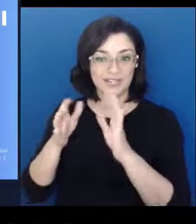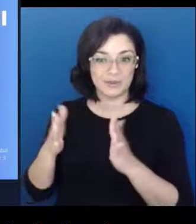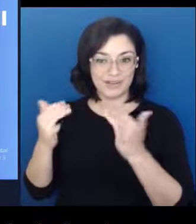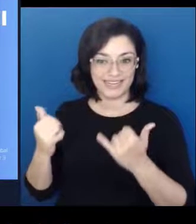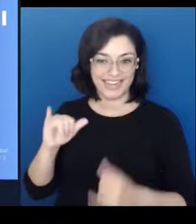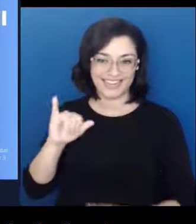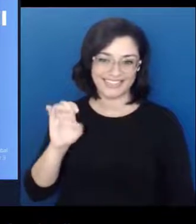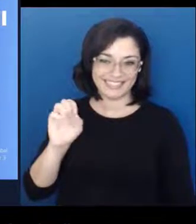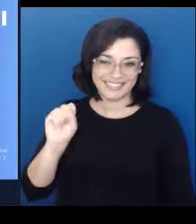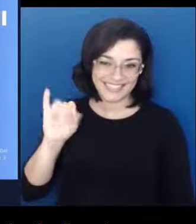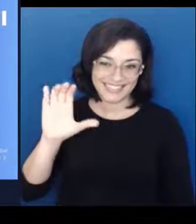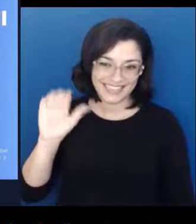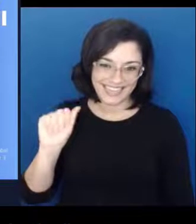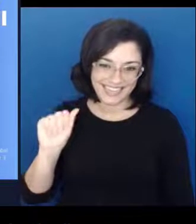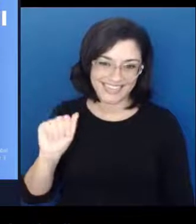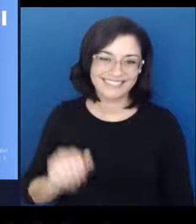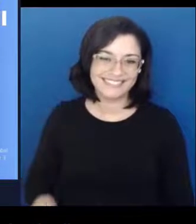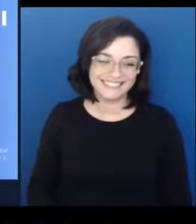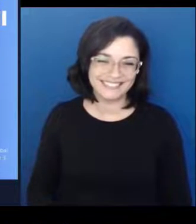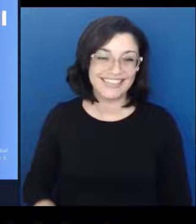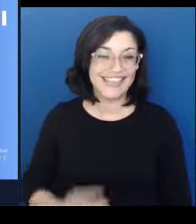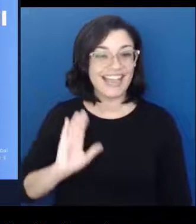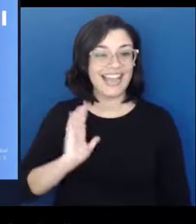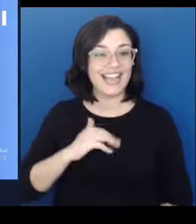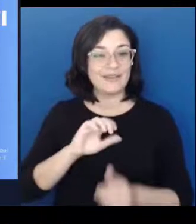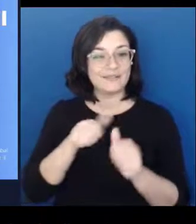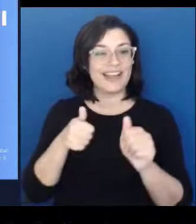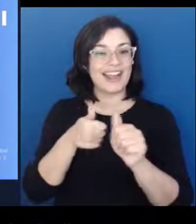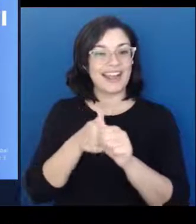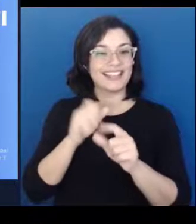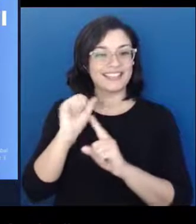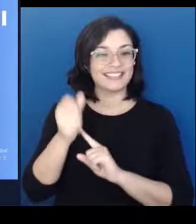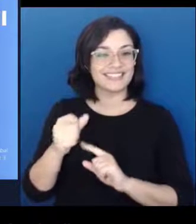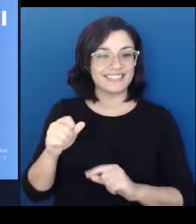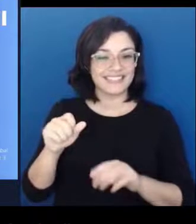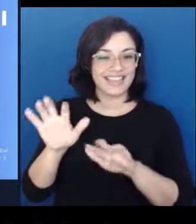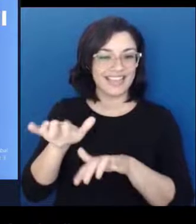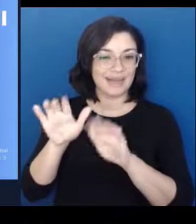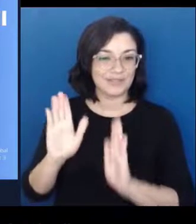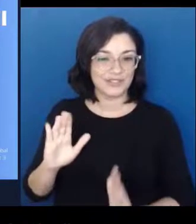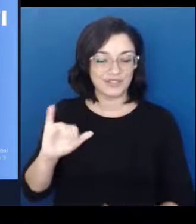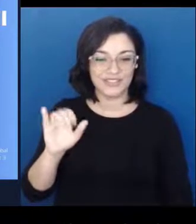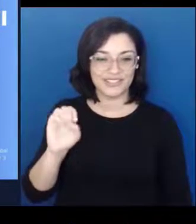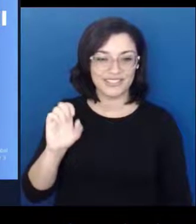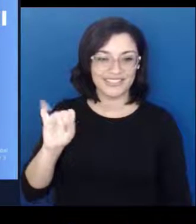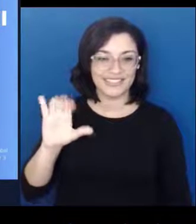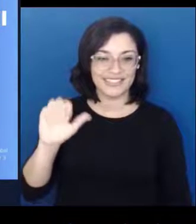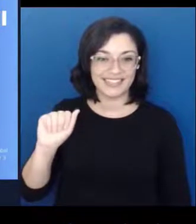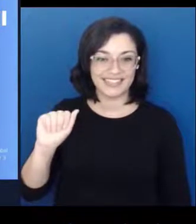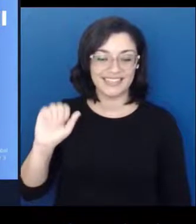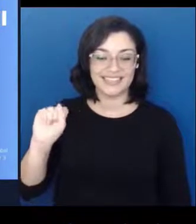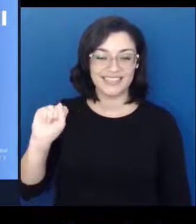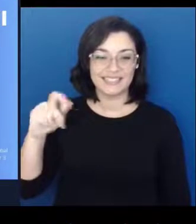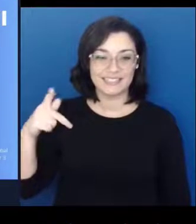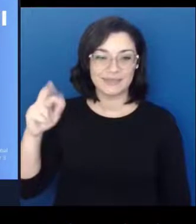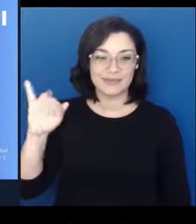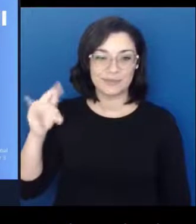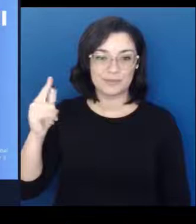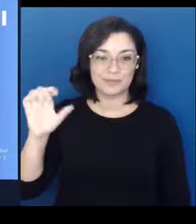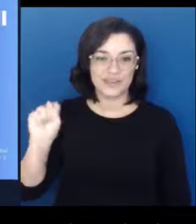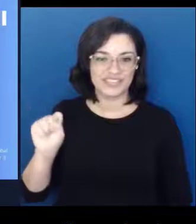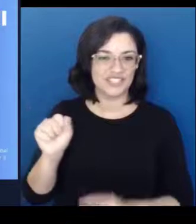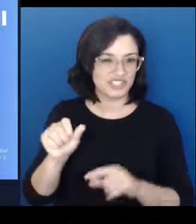behind-the-scenes captioner, Jessica Spriggs, who has been captioning our green room today for Ron and Gail.